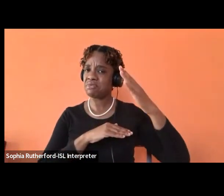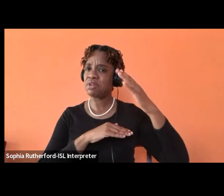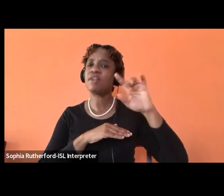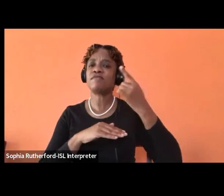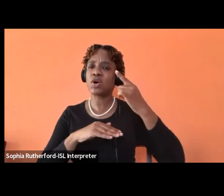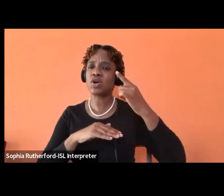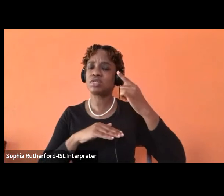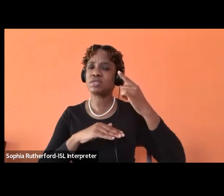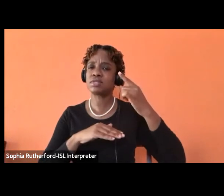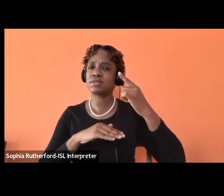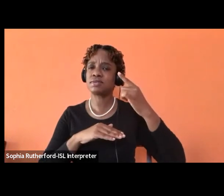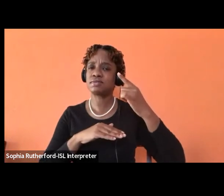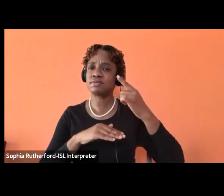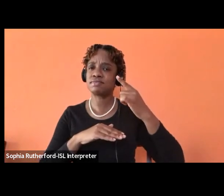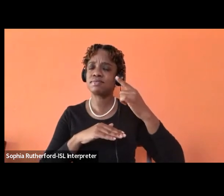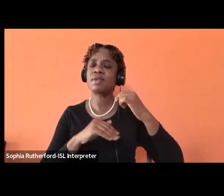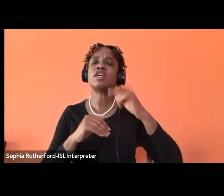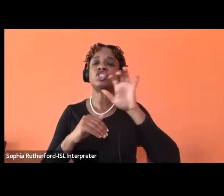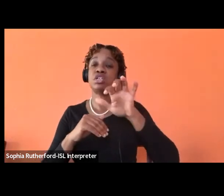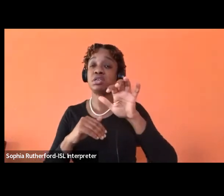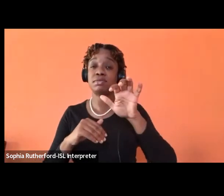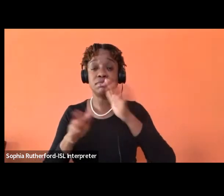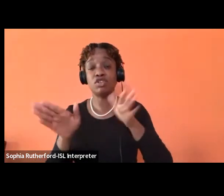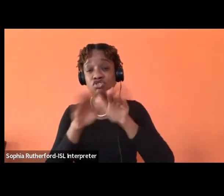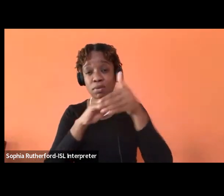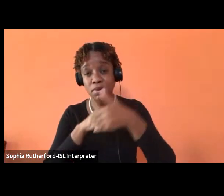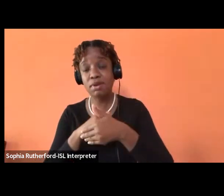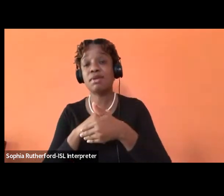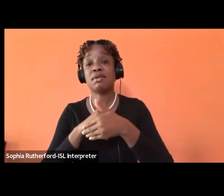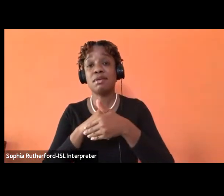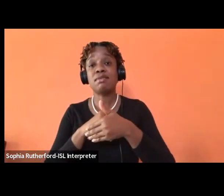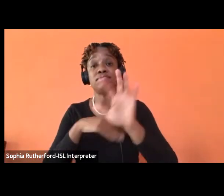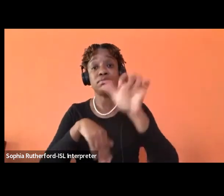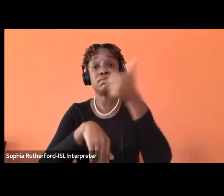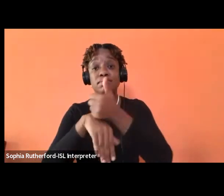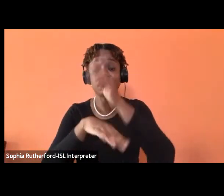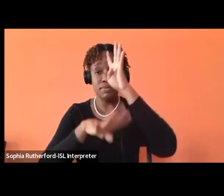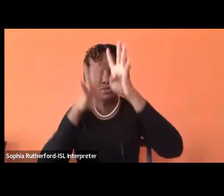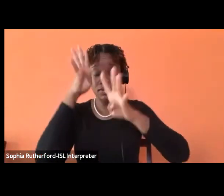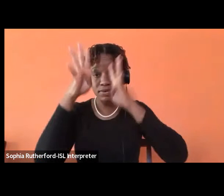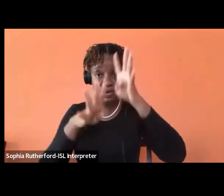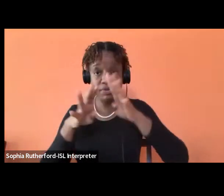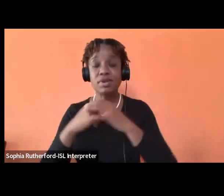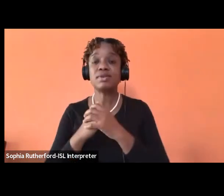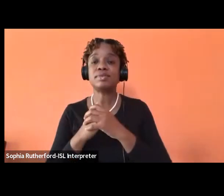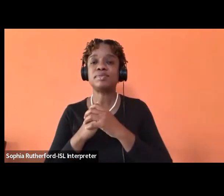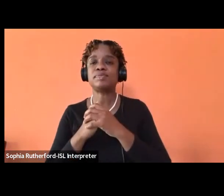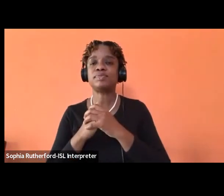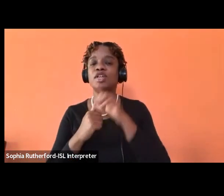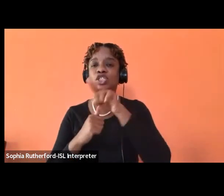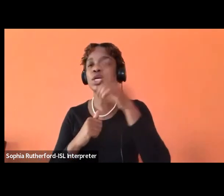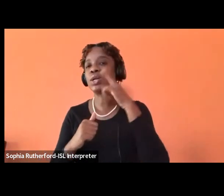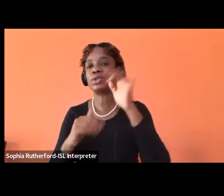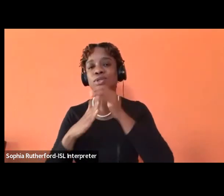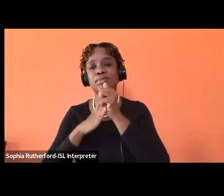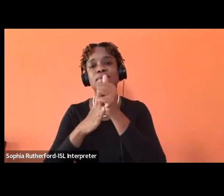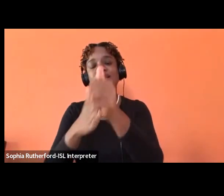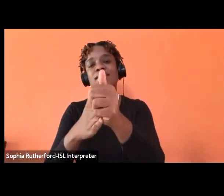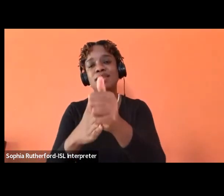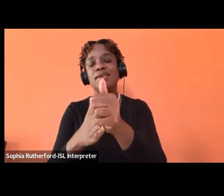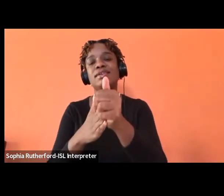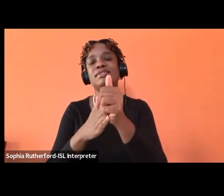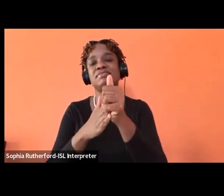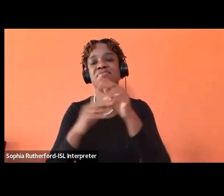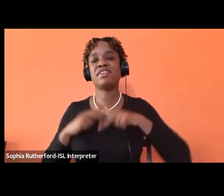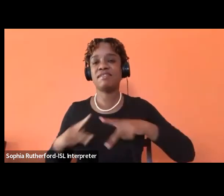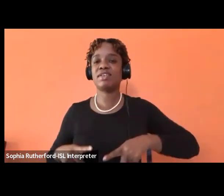Jamaica. She's a founder of the Rehabilitation Institute of the Caribbean. As I said, she's a pioneer of physical medicine